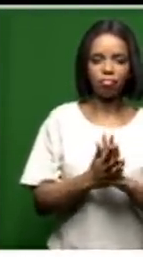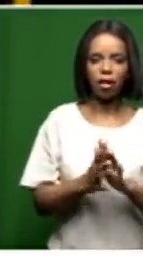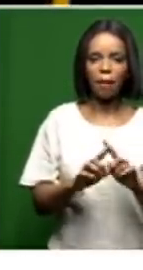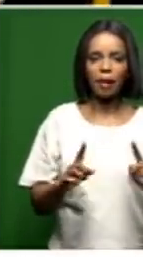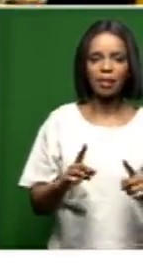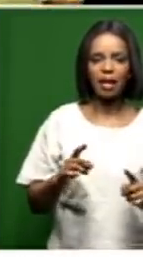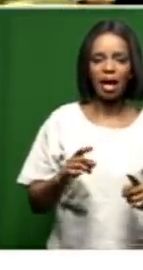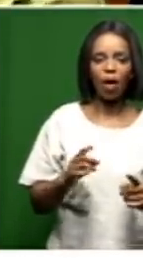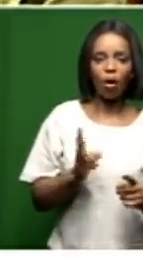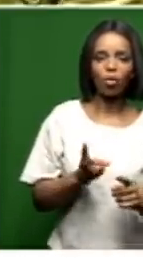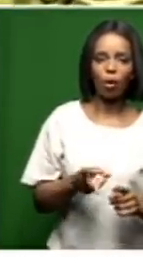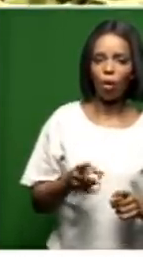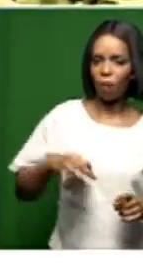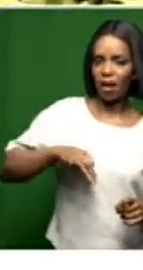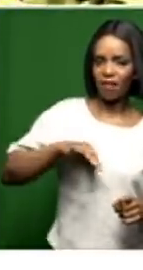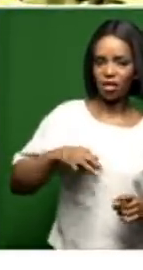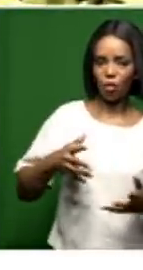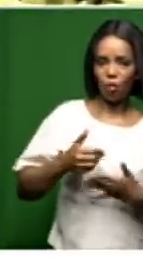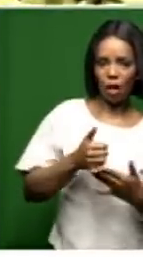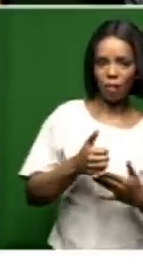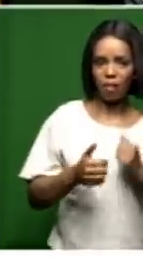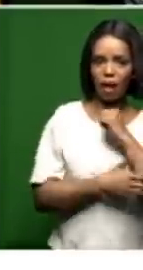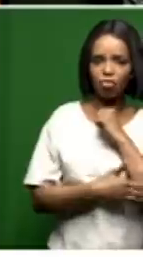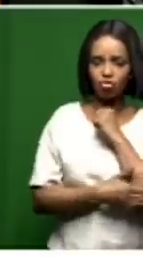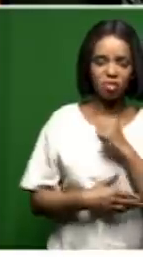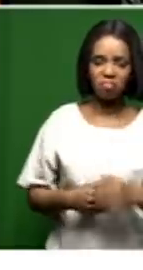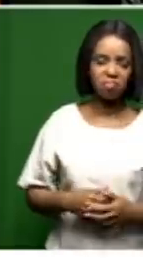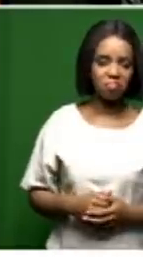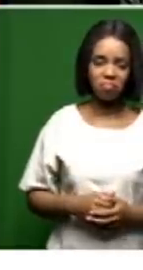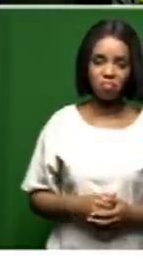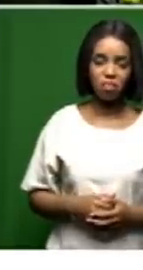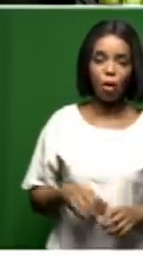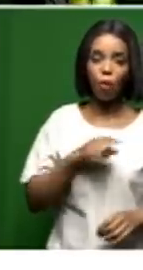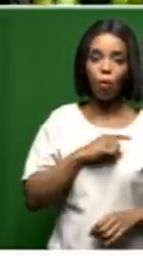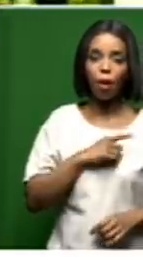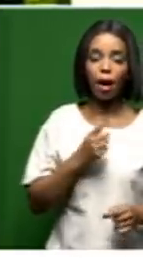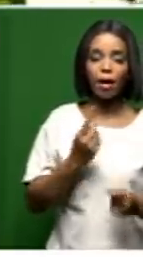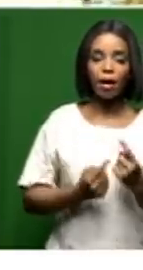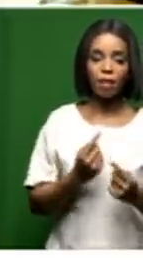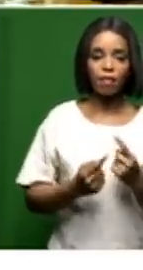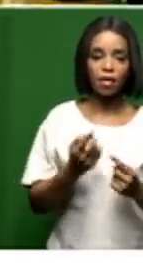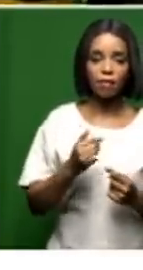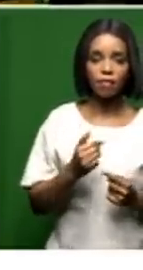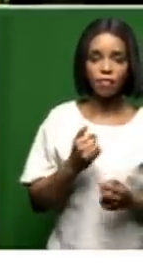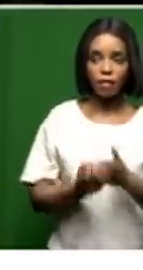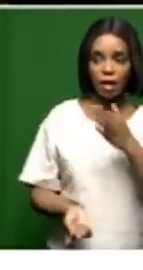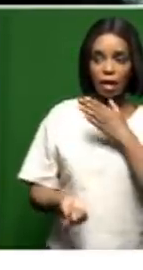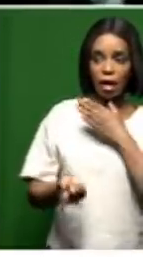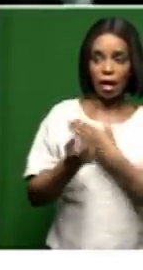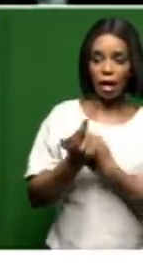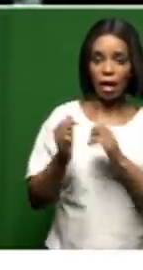the country. Because once you get into that space, even your thinking get reductionist